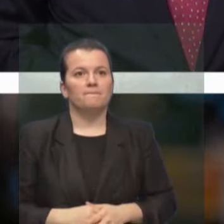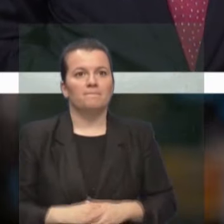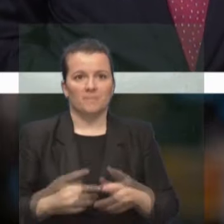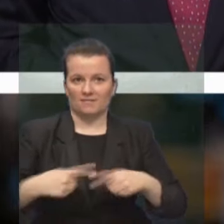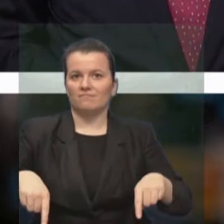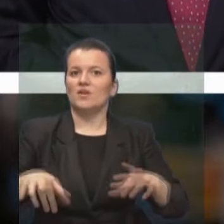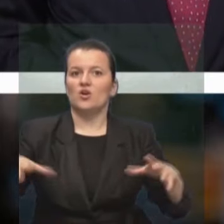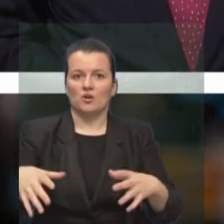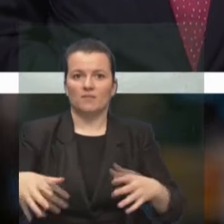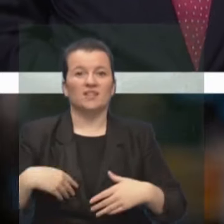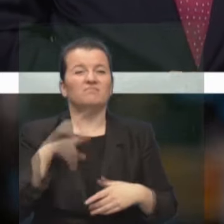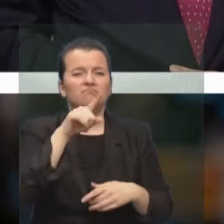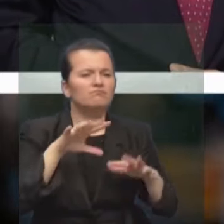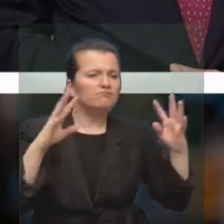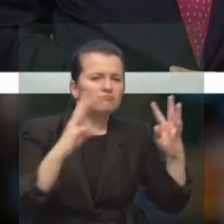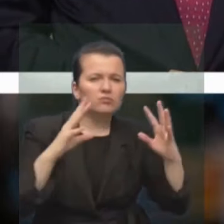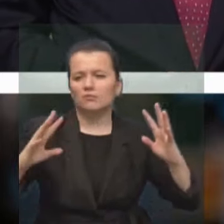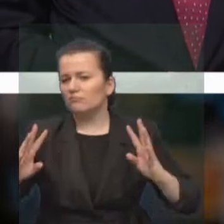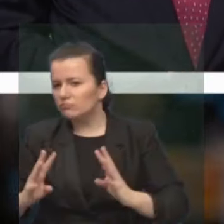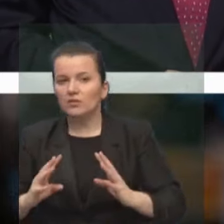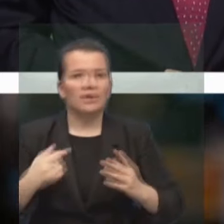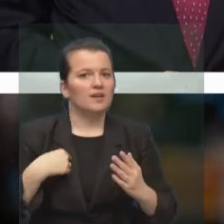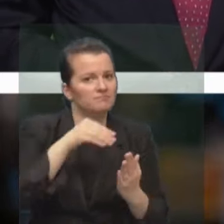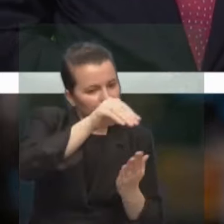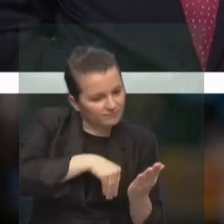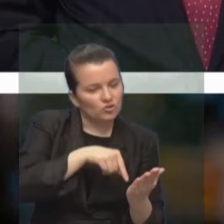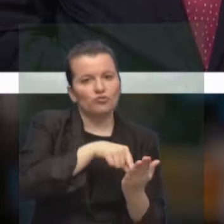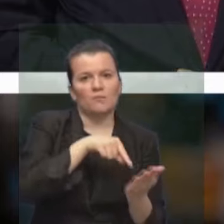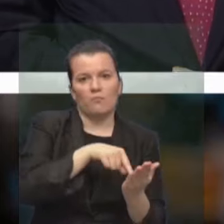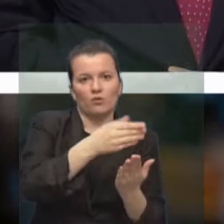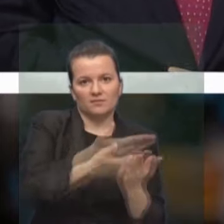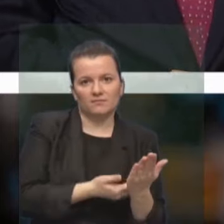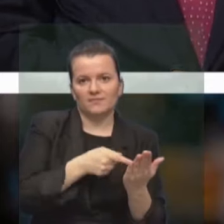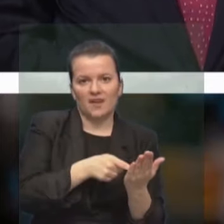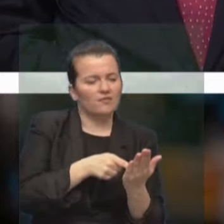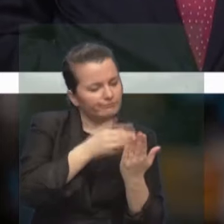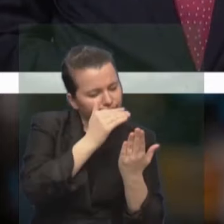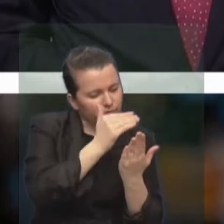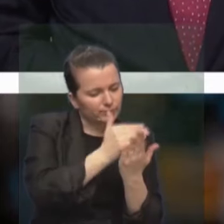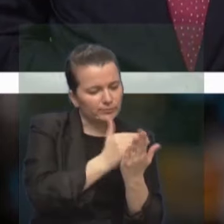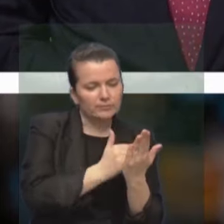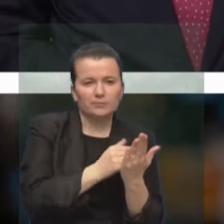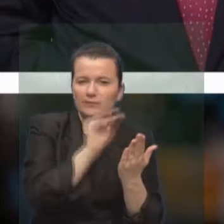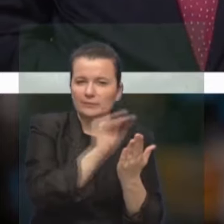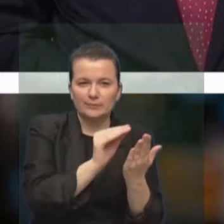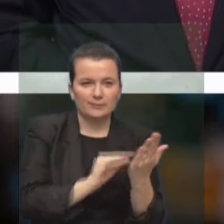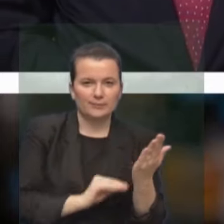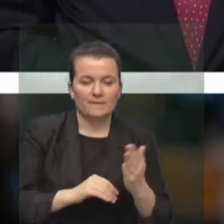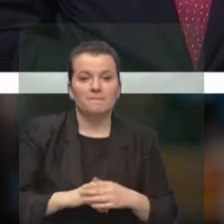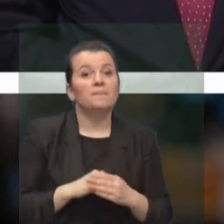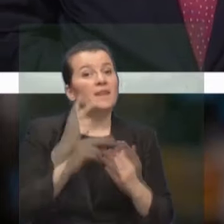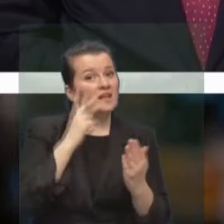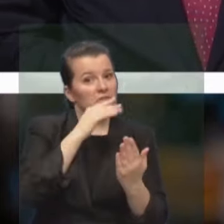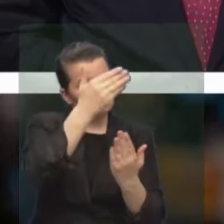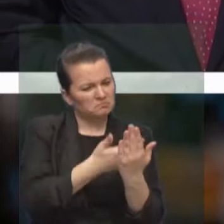detailed in the corporate governance report and indeed in Chapter 3 of